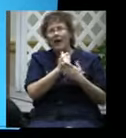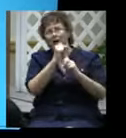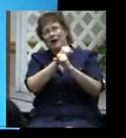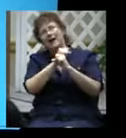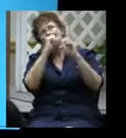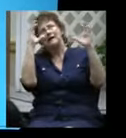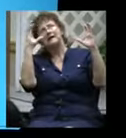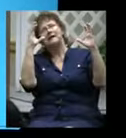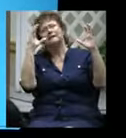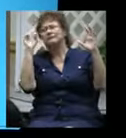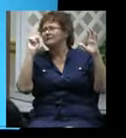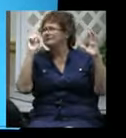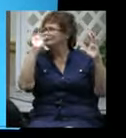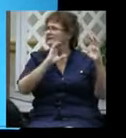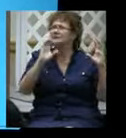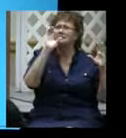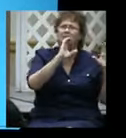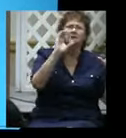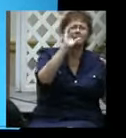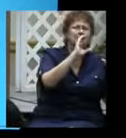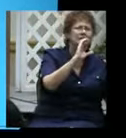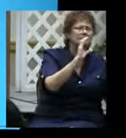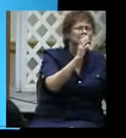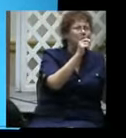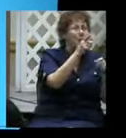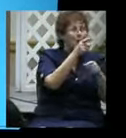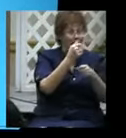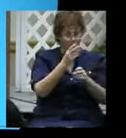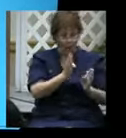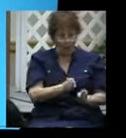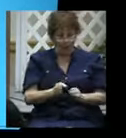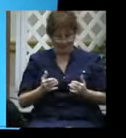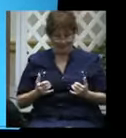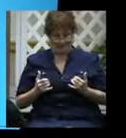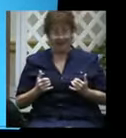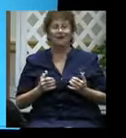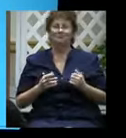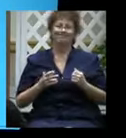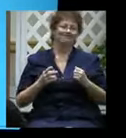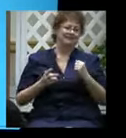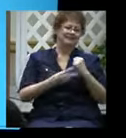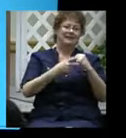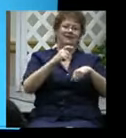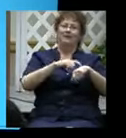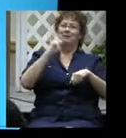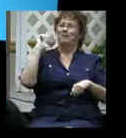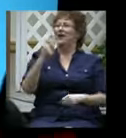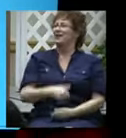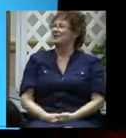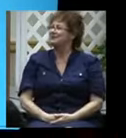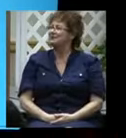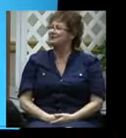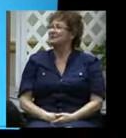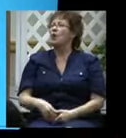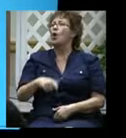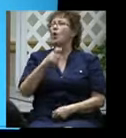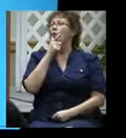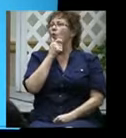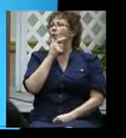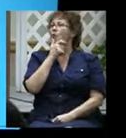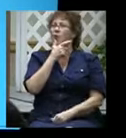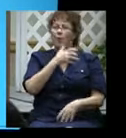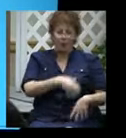road. It really will. And it's not much effort to just get a little organized with your file naming convention. And then who should do this, right? I